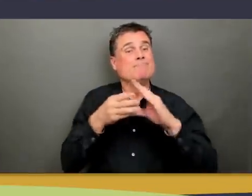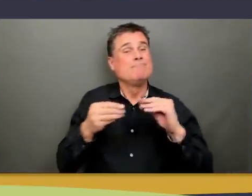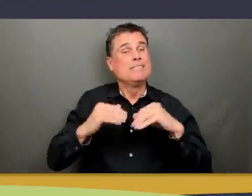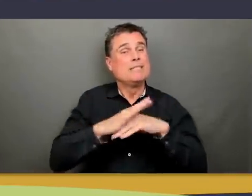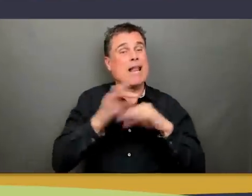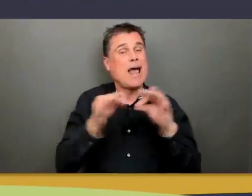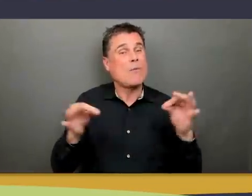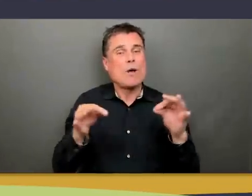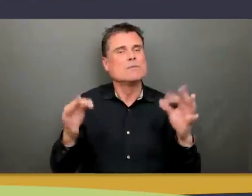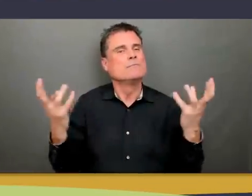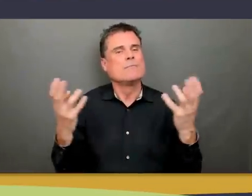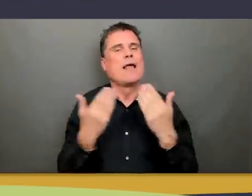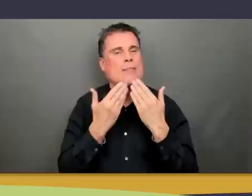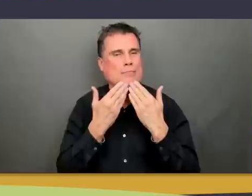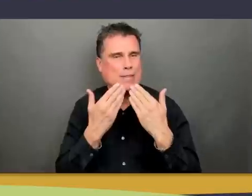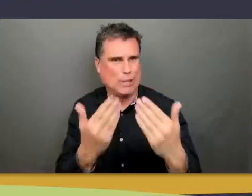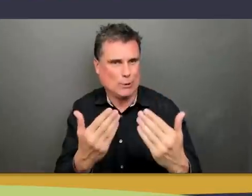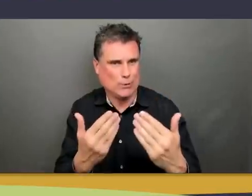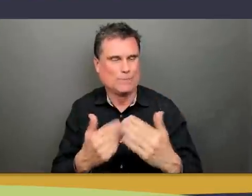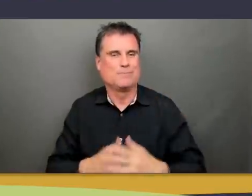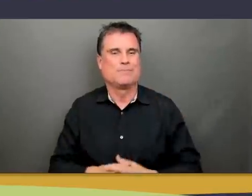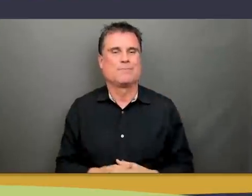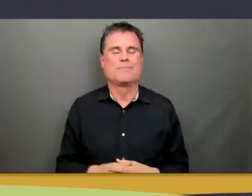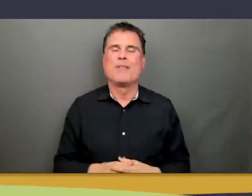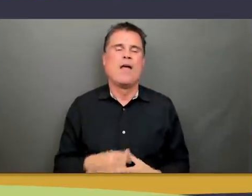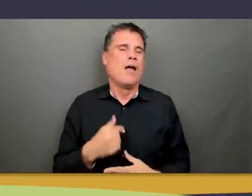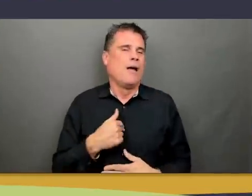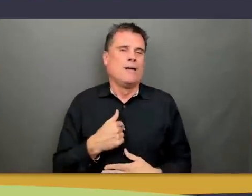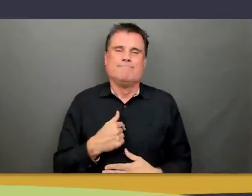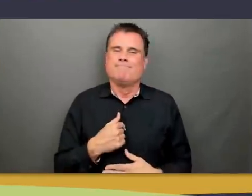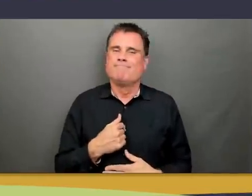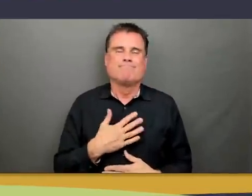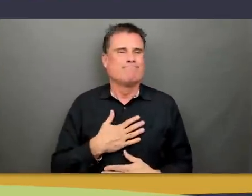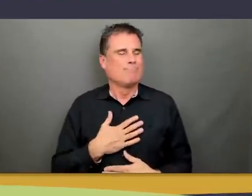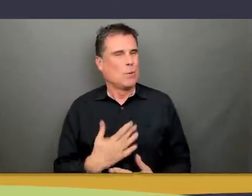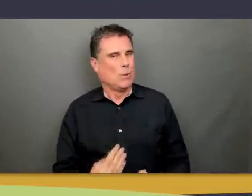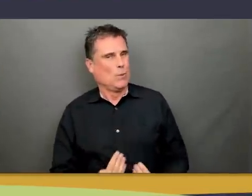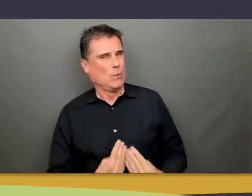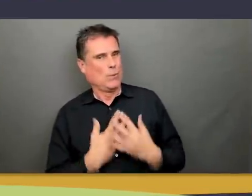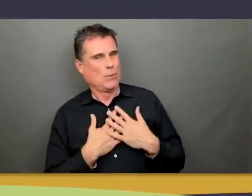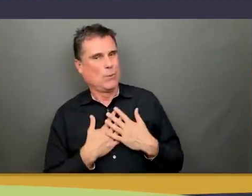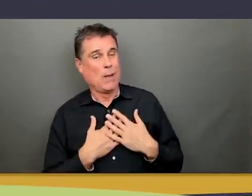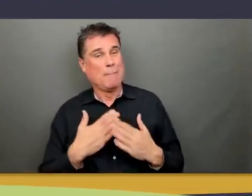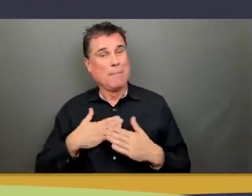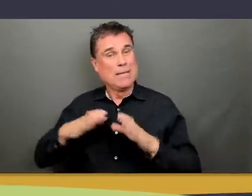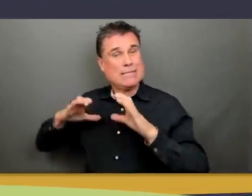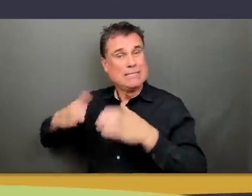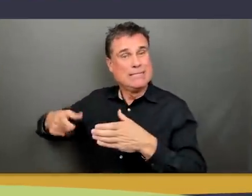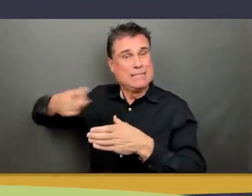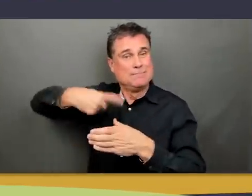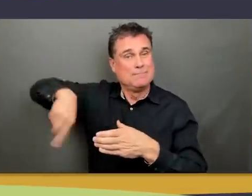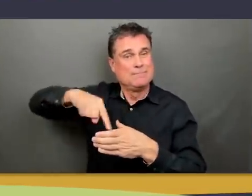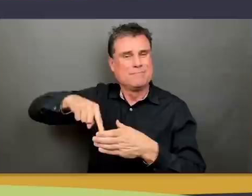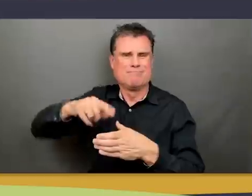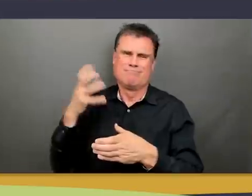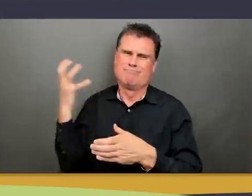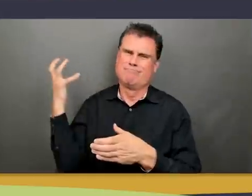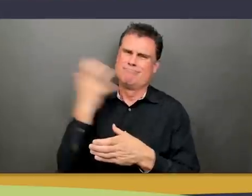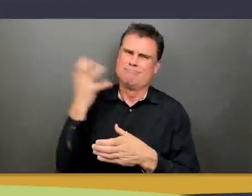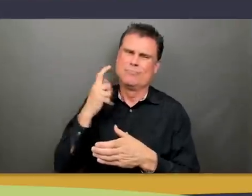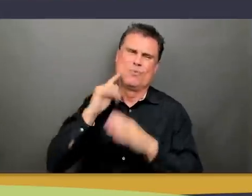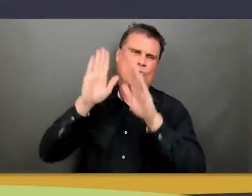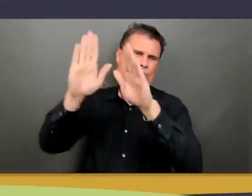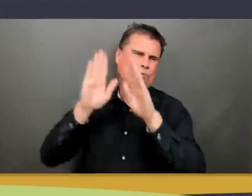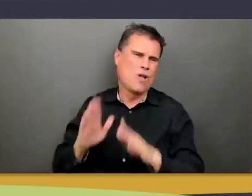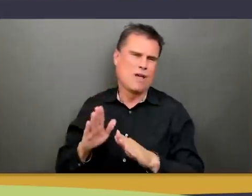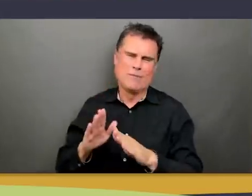and that I am so grateful for being a part of a team that works very hard every day to break down